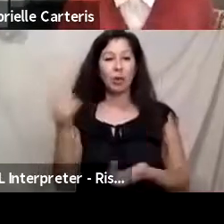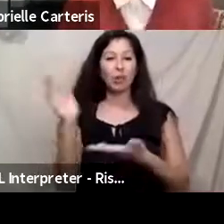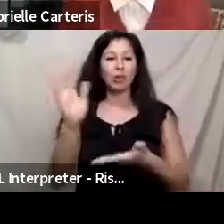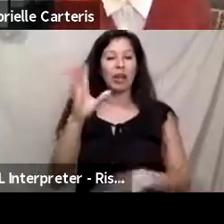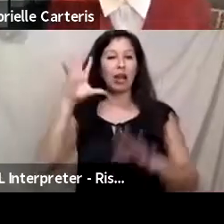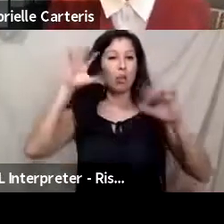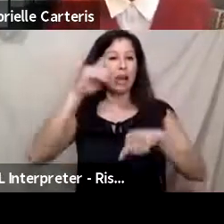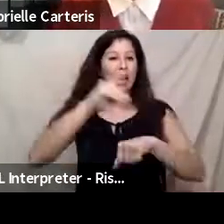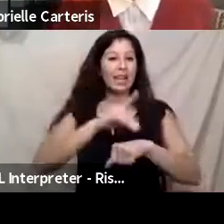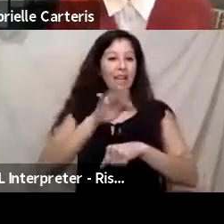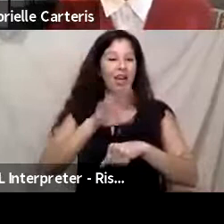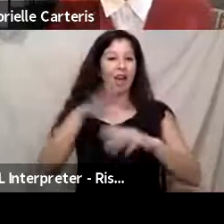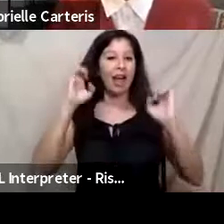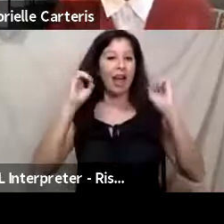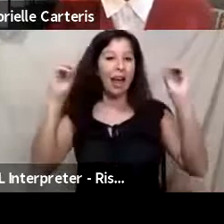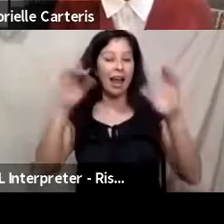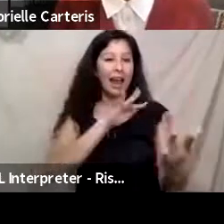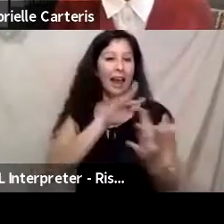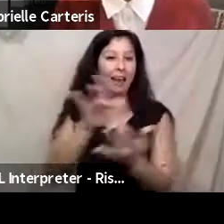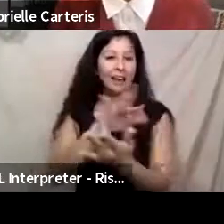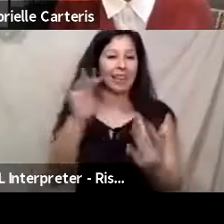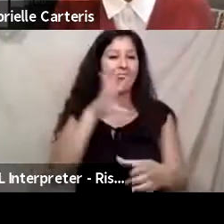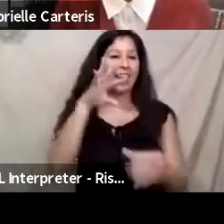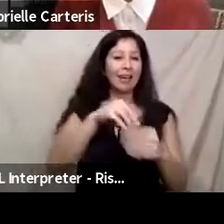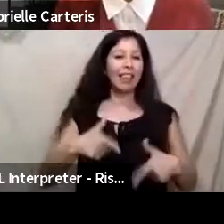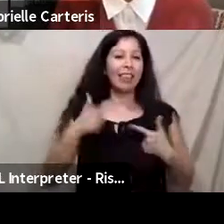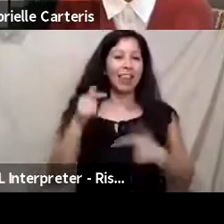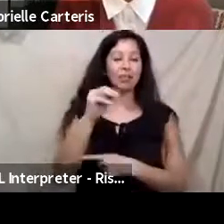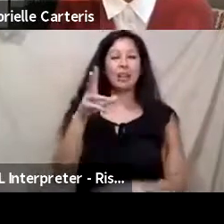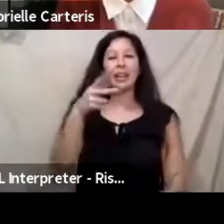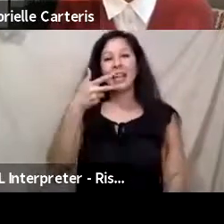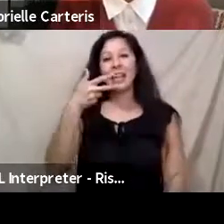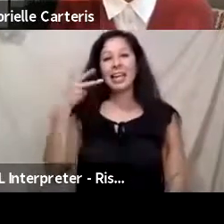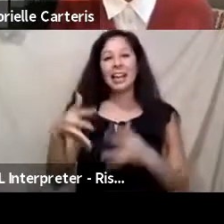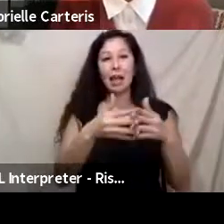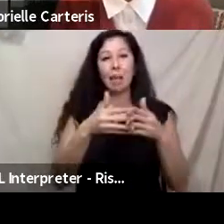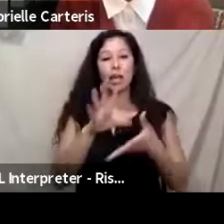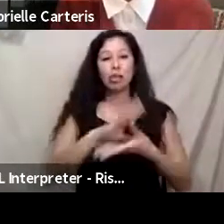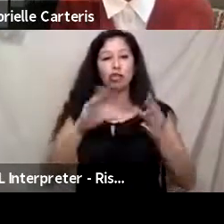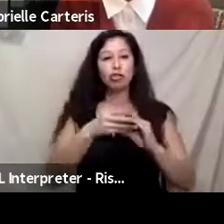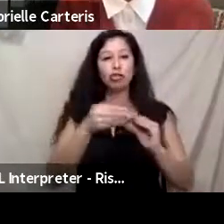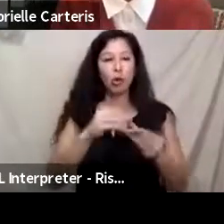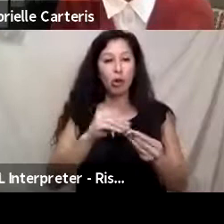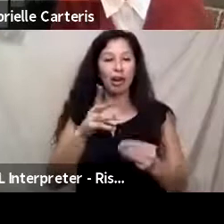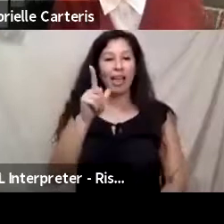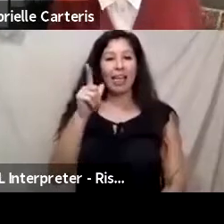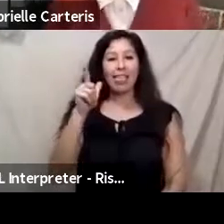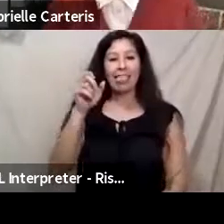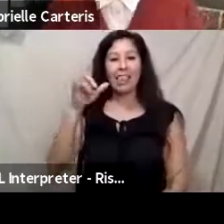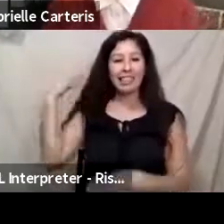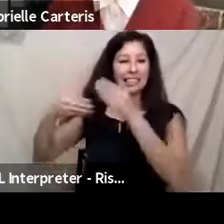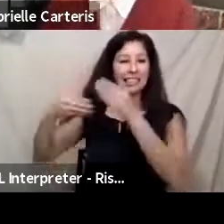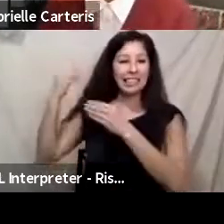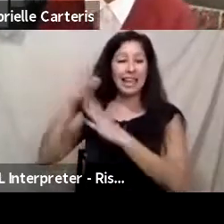Task Force on Education, Outreach, and Engagement live stream, Native American Storytellers, A Legacy and Future. We'll